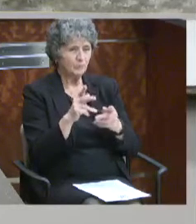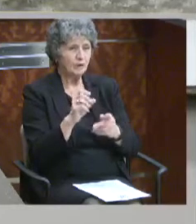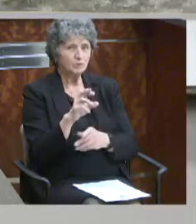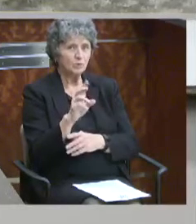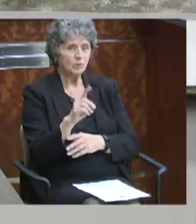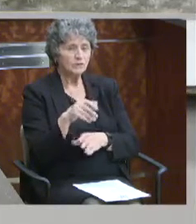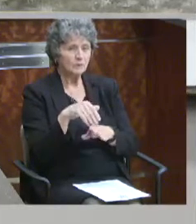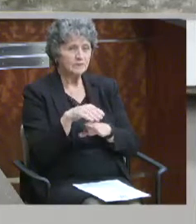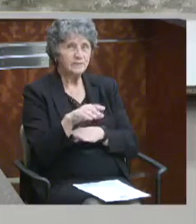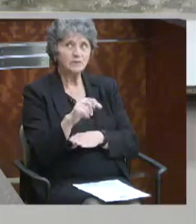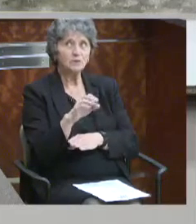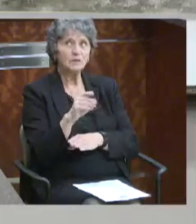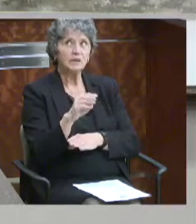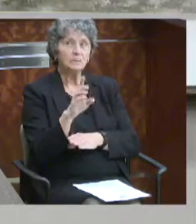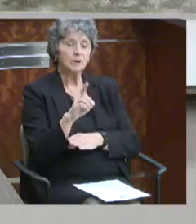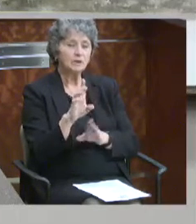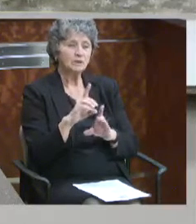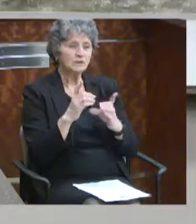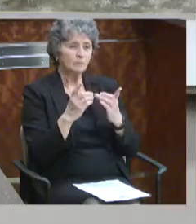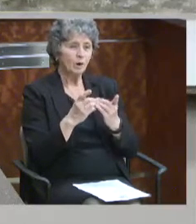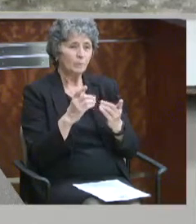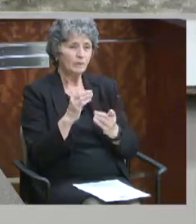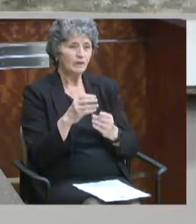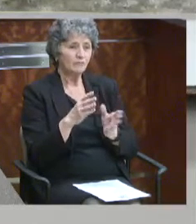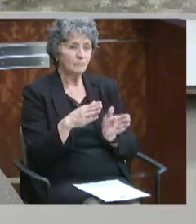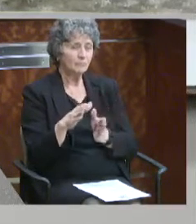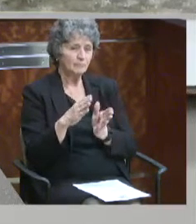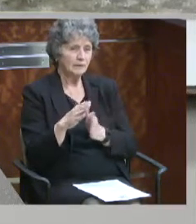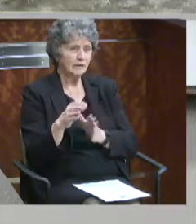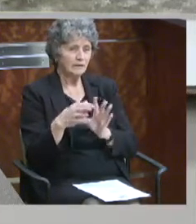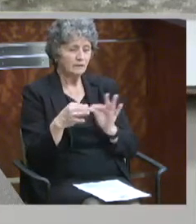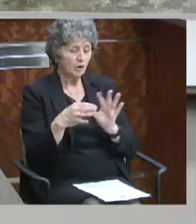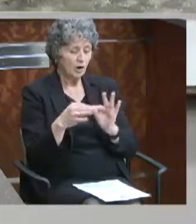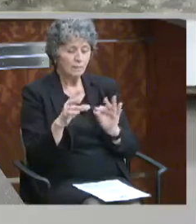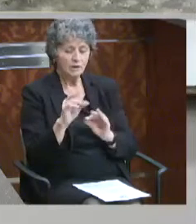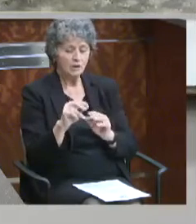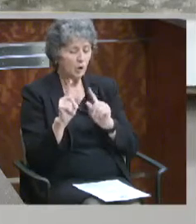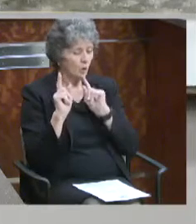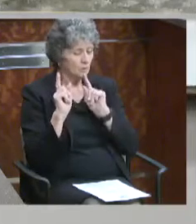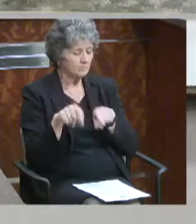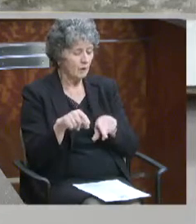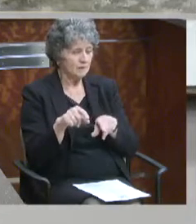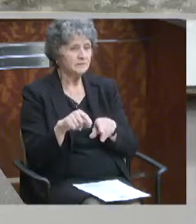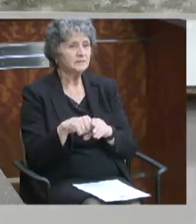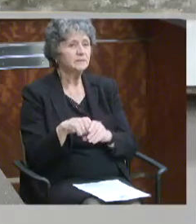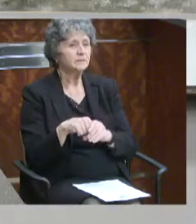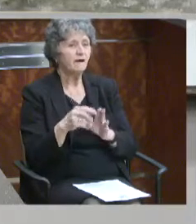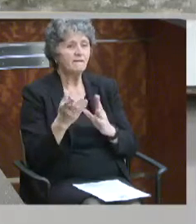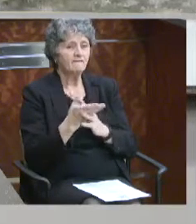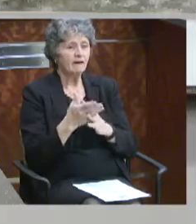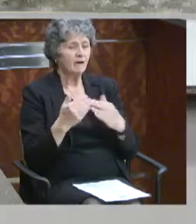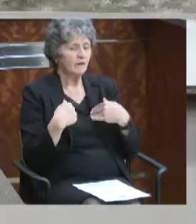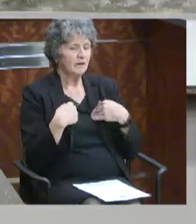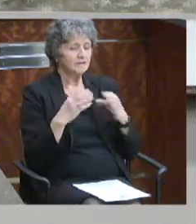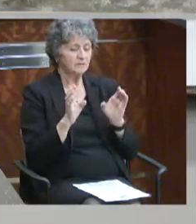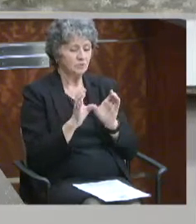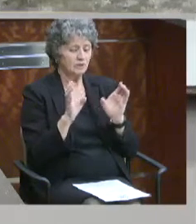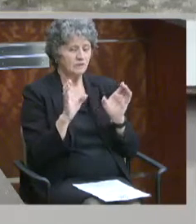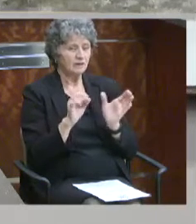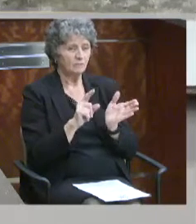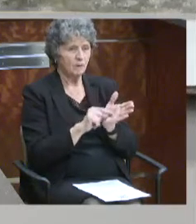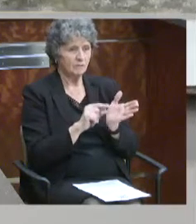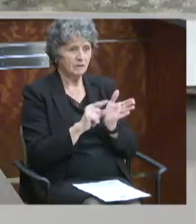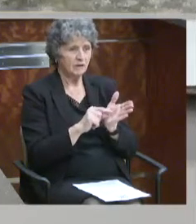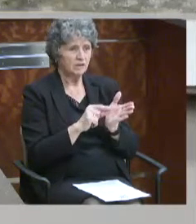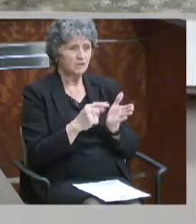to the Maryland Department of Planning for comment. No response was received. File contains a certificate of publication